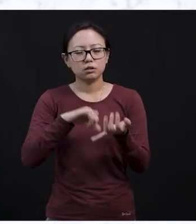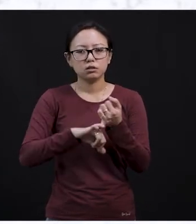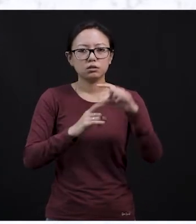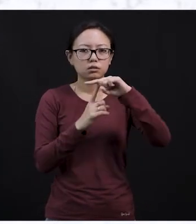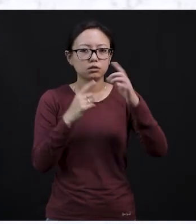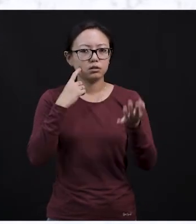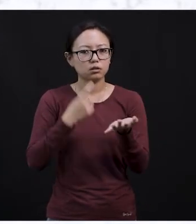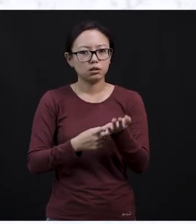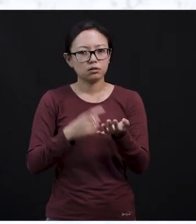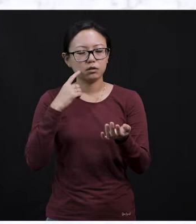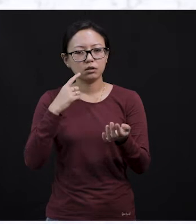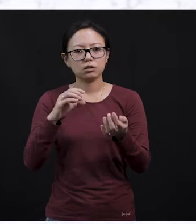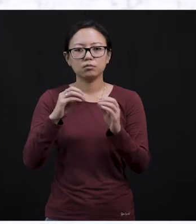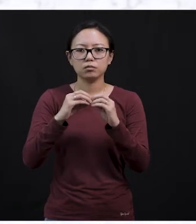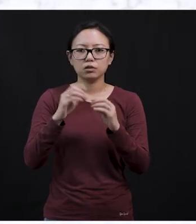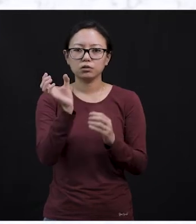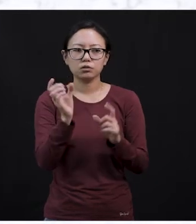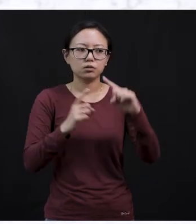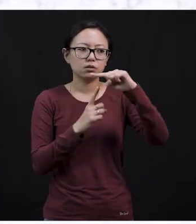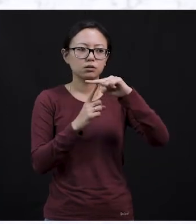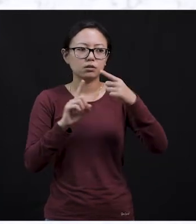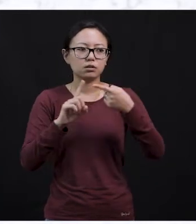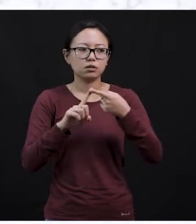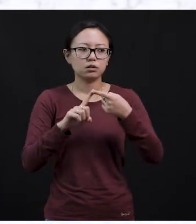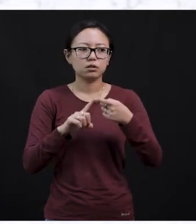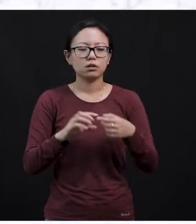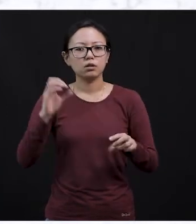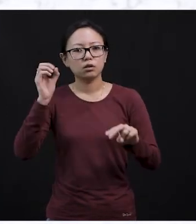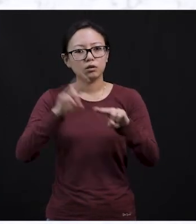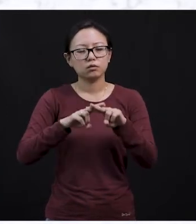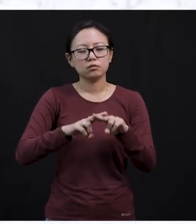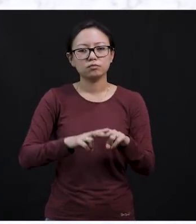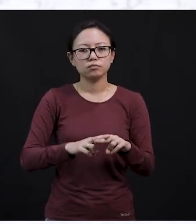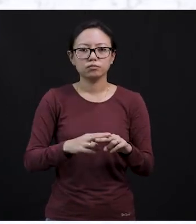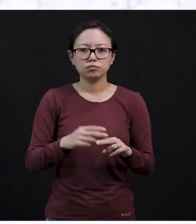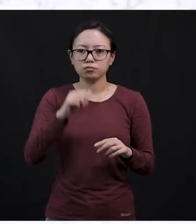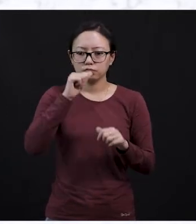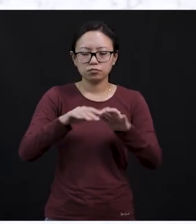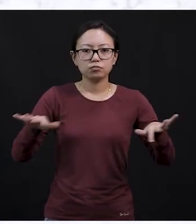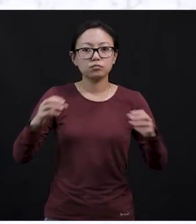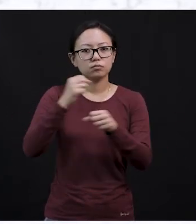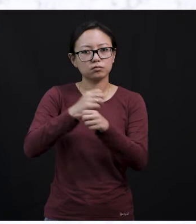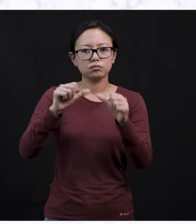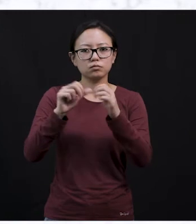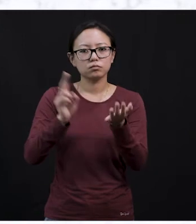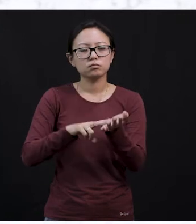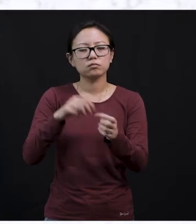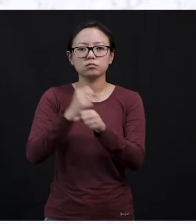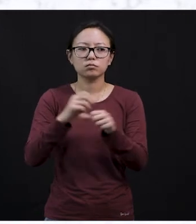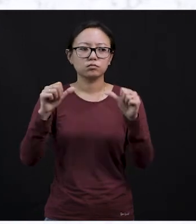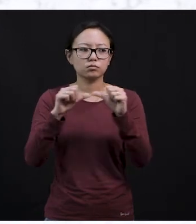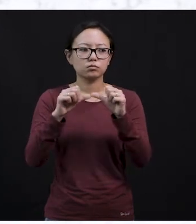attacked Fort William, and he was besieged on the 15th June 1756. And here the Britishers